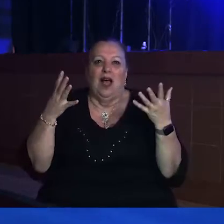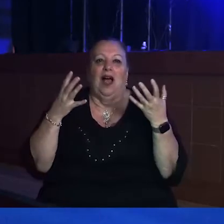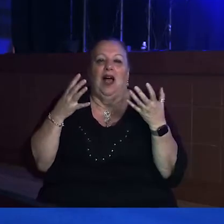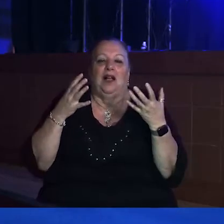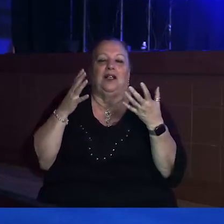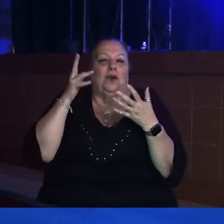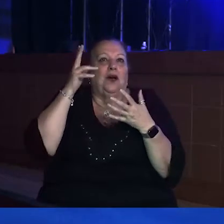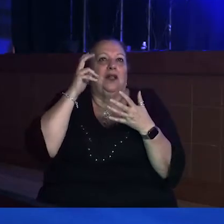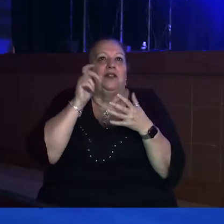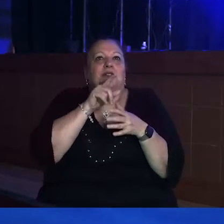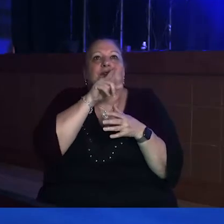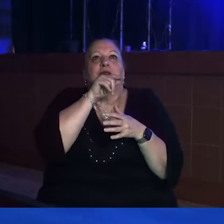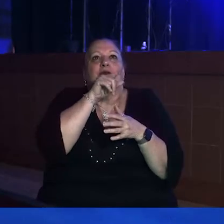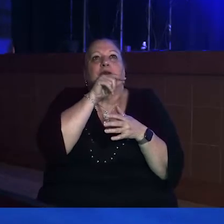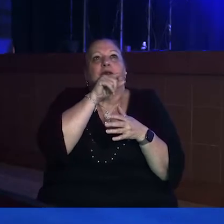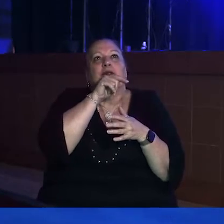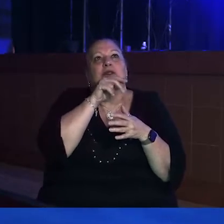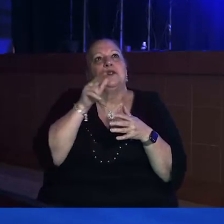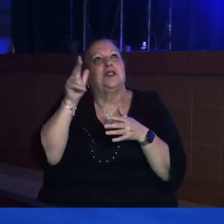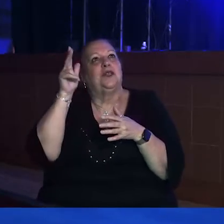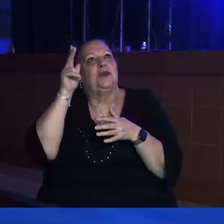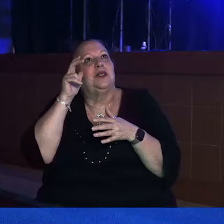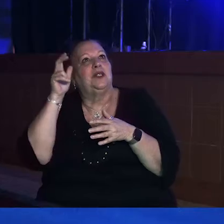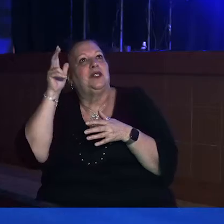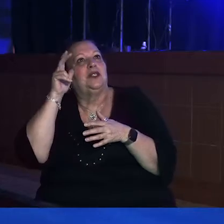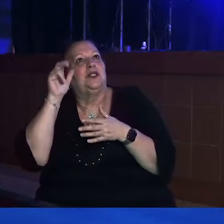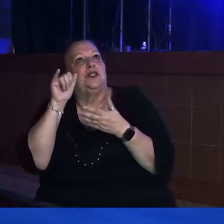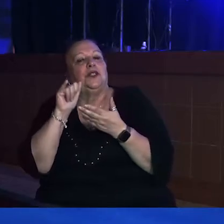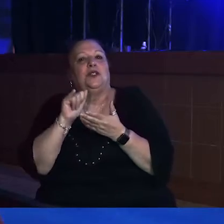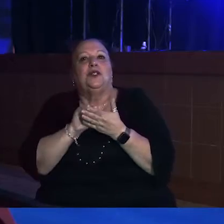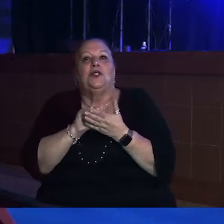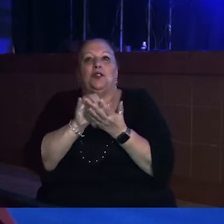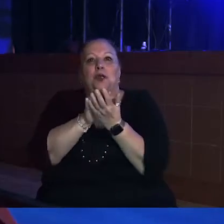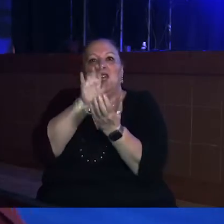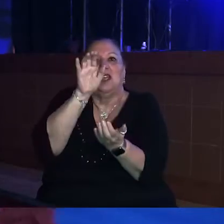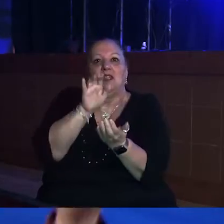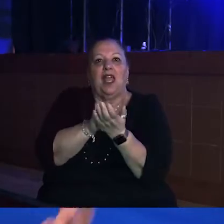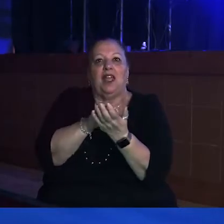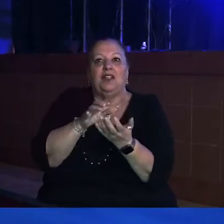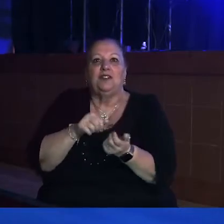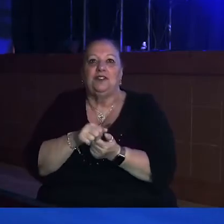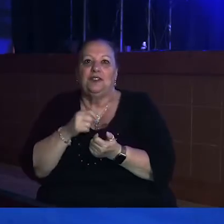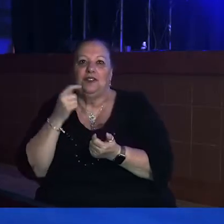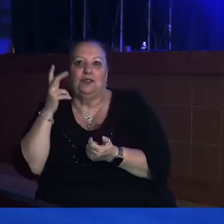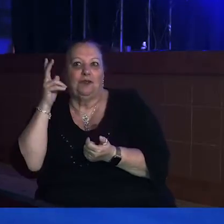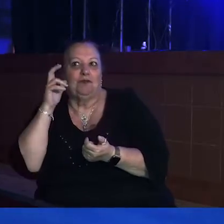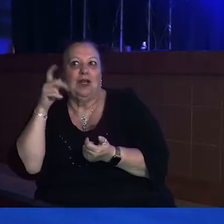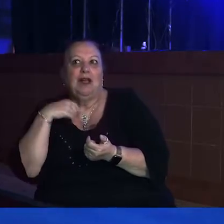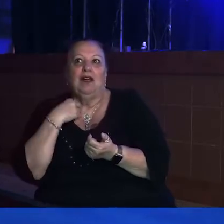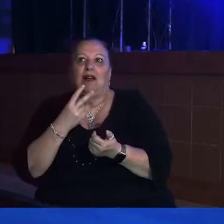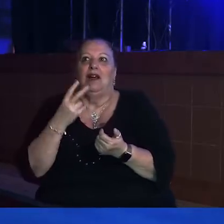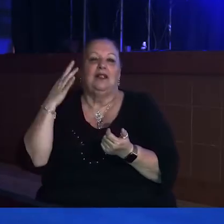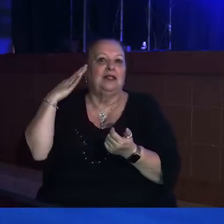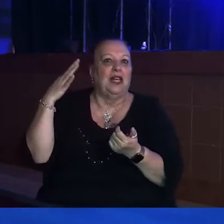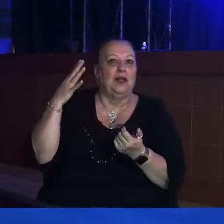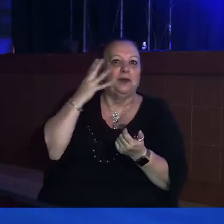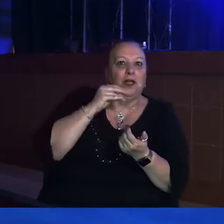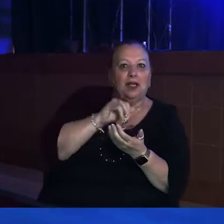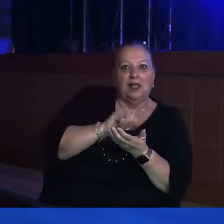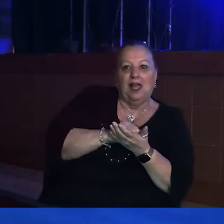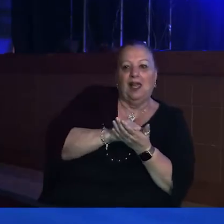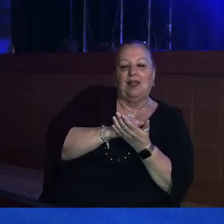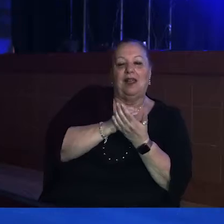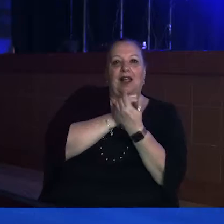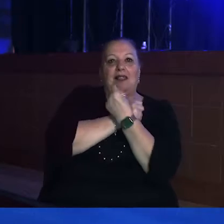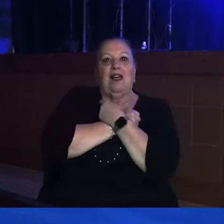birds chirp. I just want to listen to the gators roar. I just want to experience that. I love the peace and calm, but I love